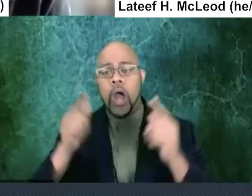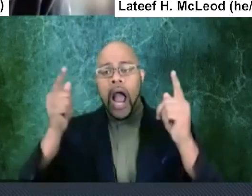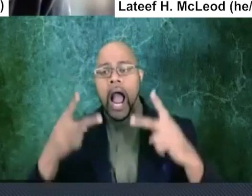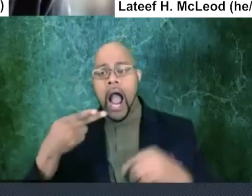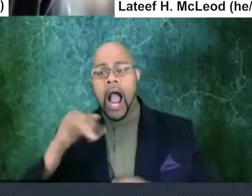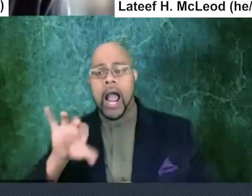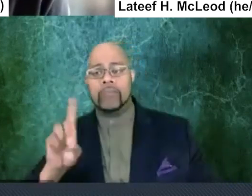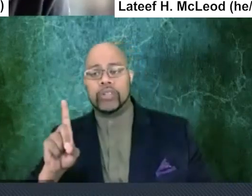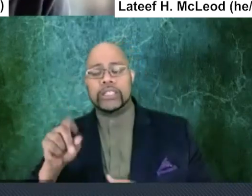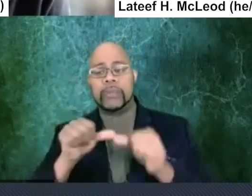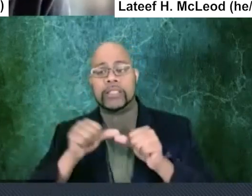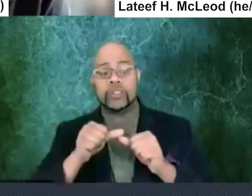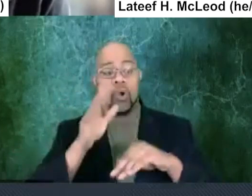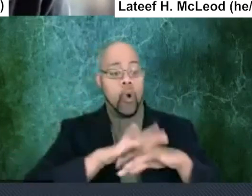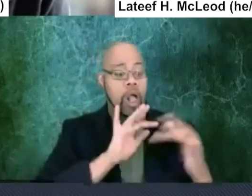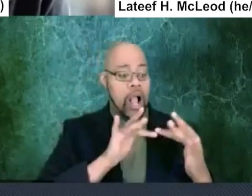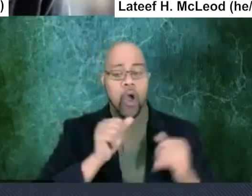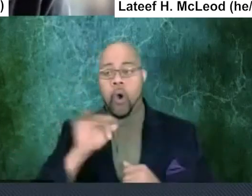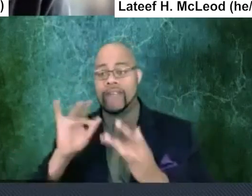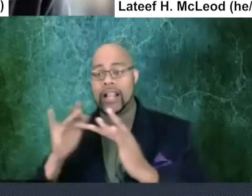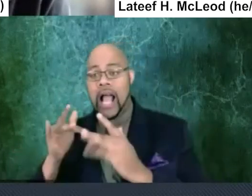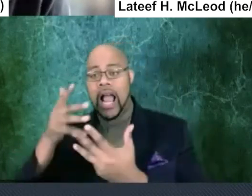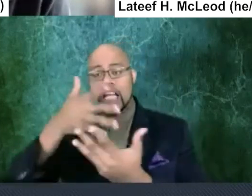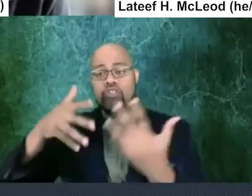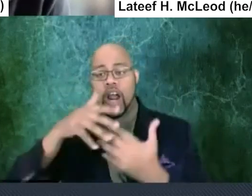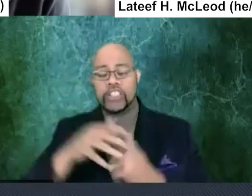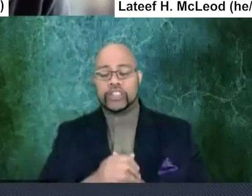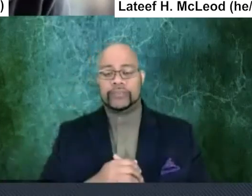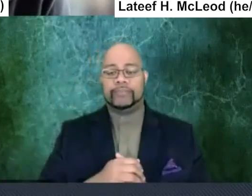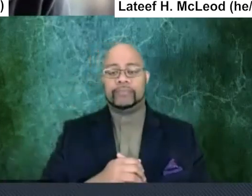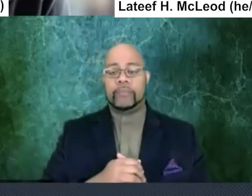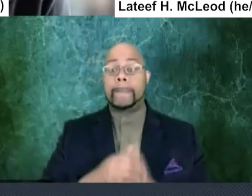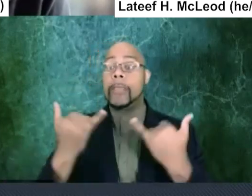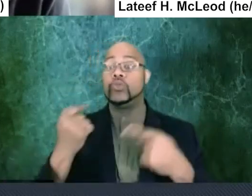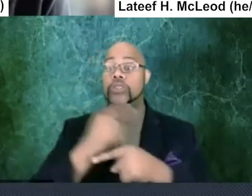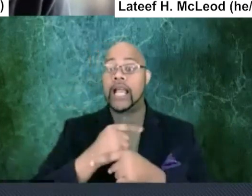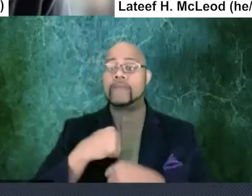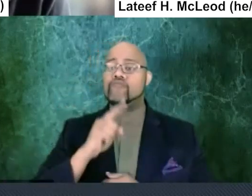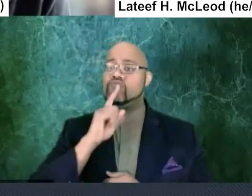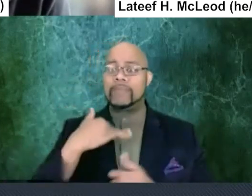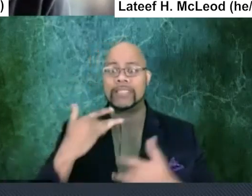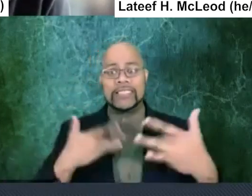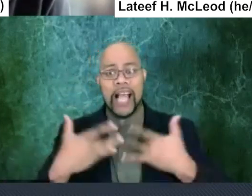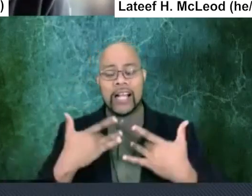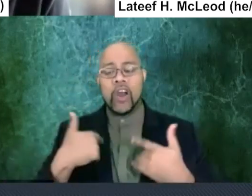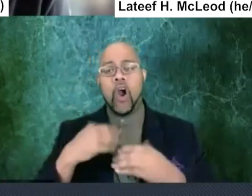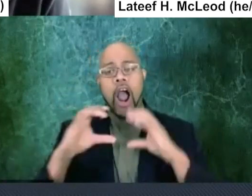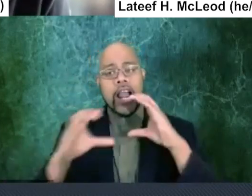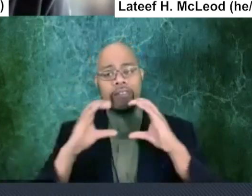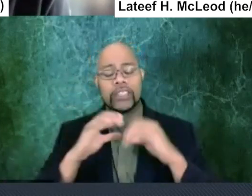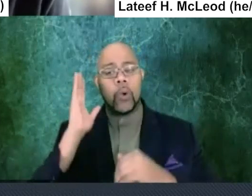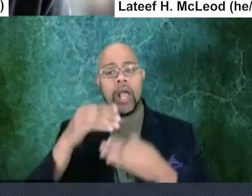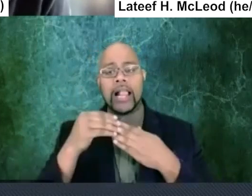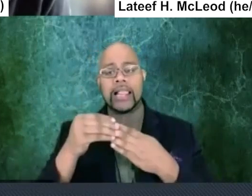spaces of both online and offline interaction. And today I'm really excited that our conversation will be